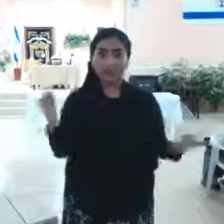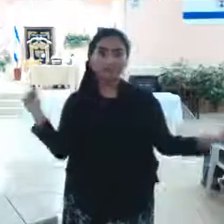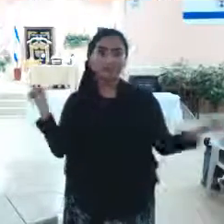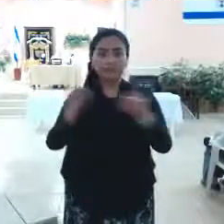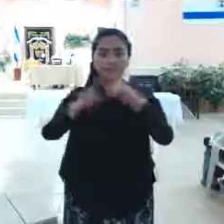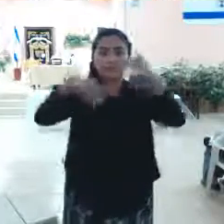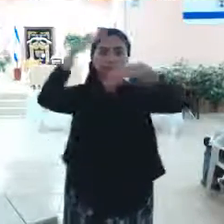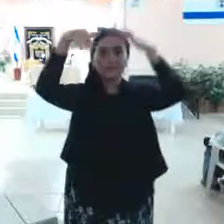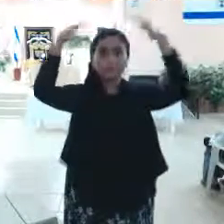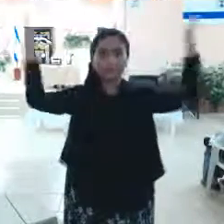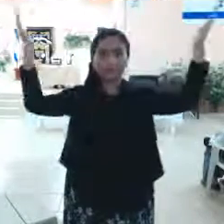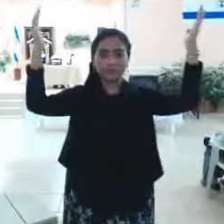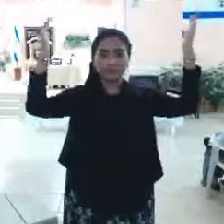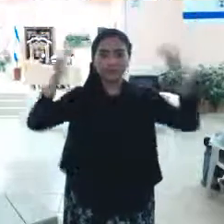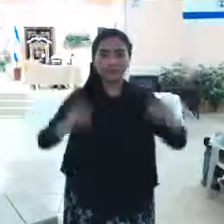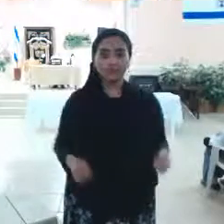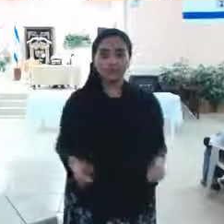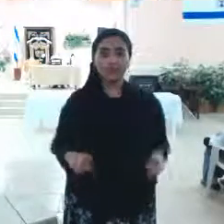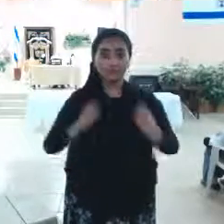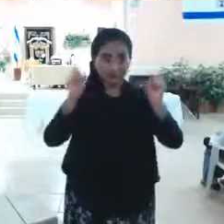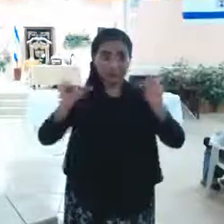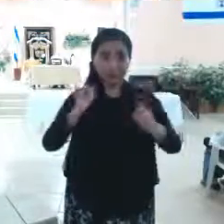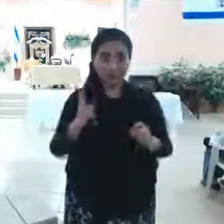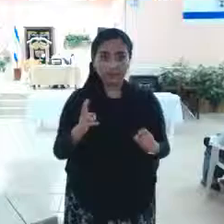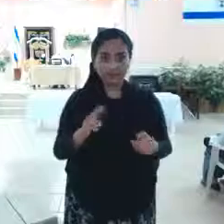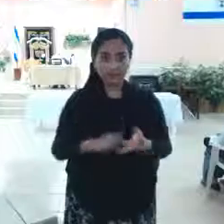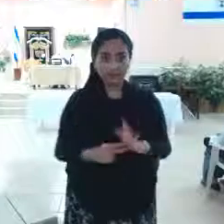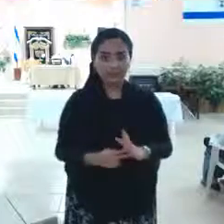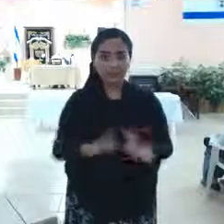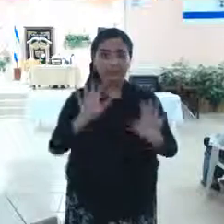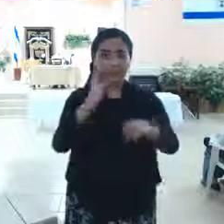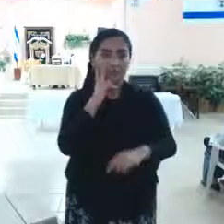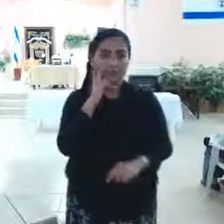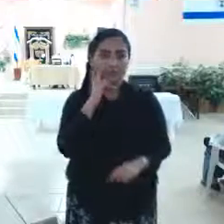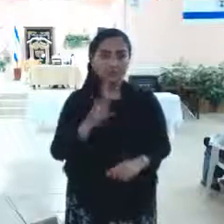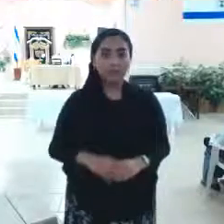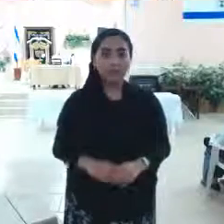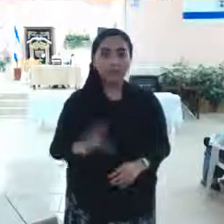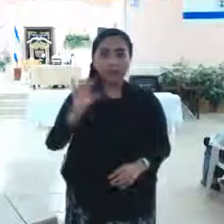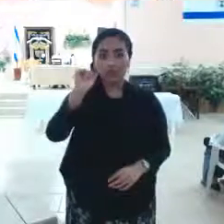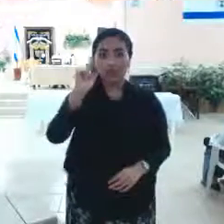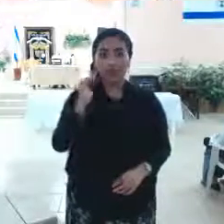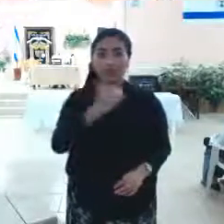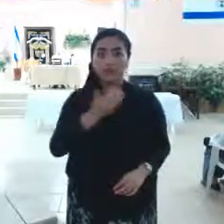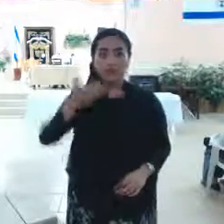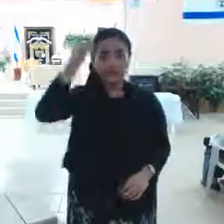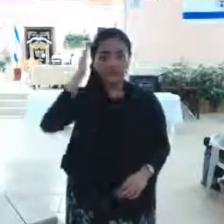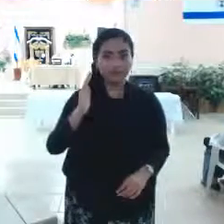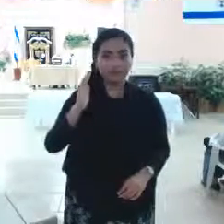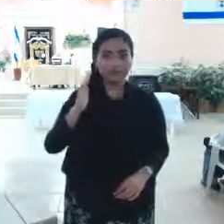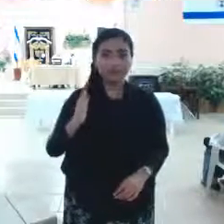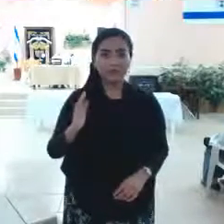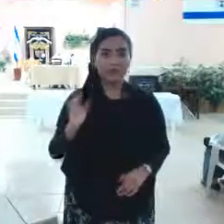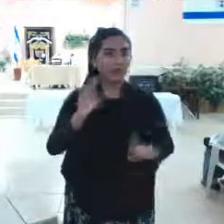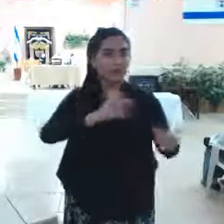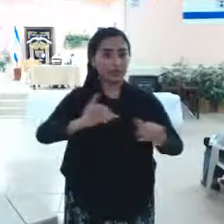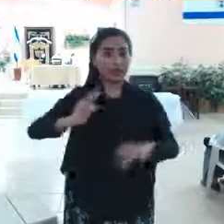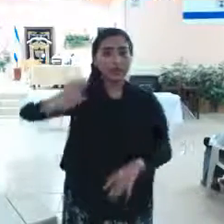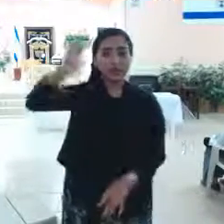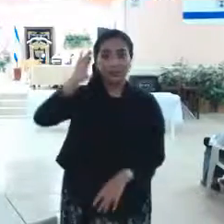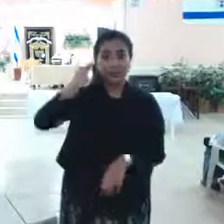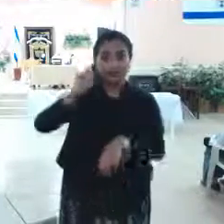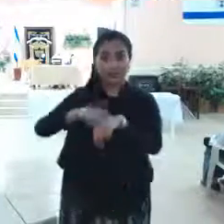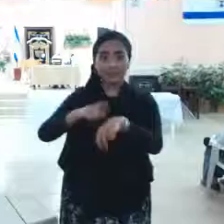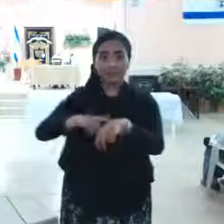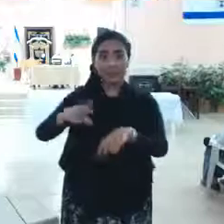that went up to heaven. Hallelujah. So, Yahweh or Elohim, just